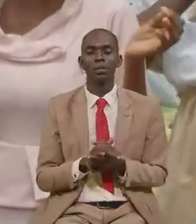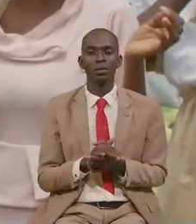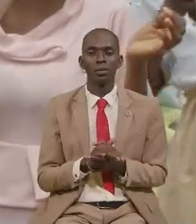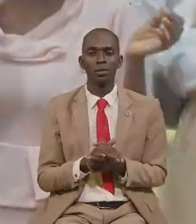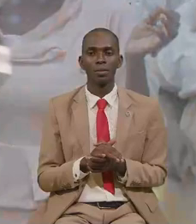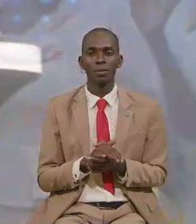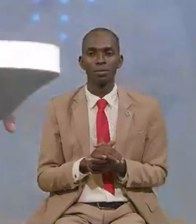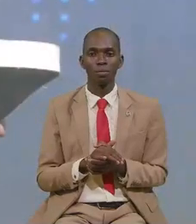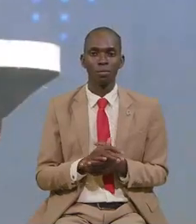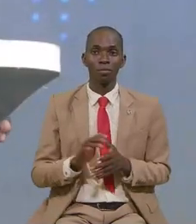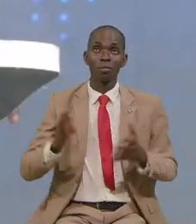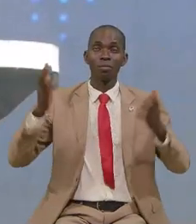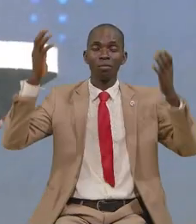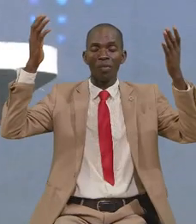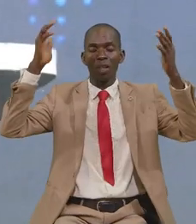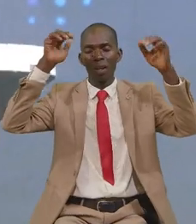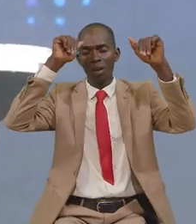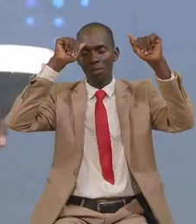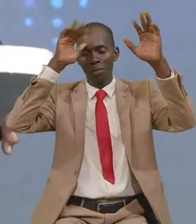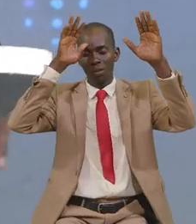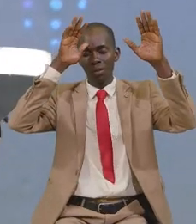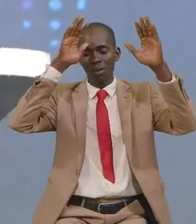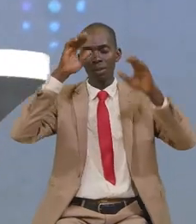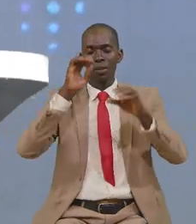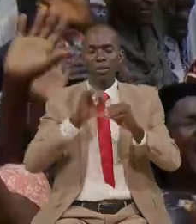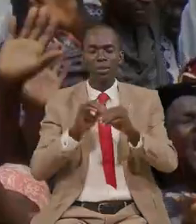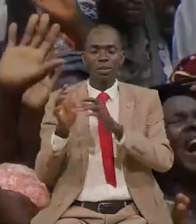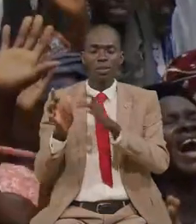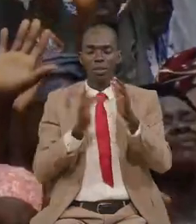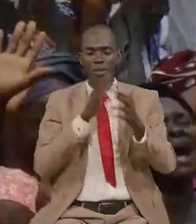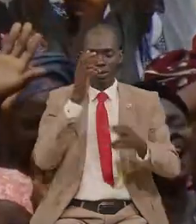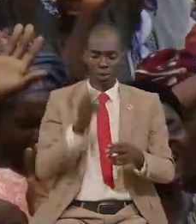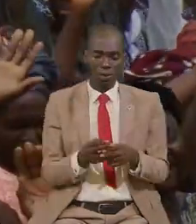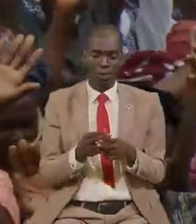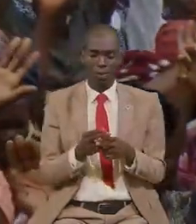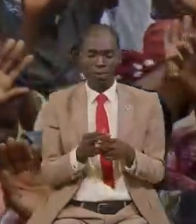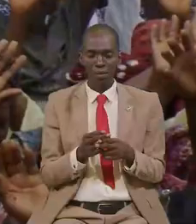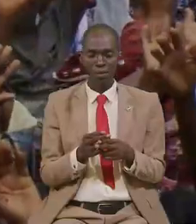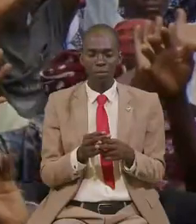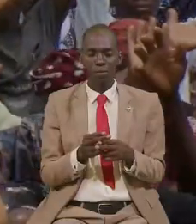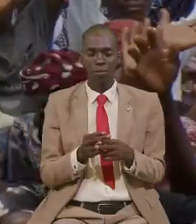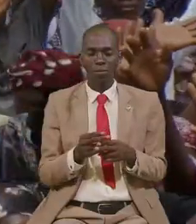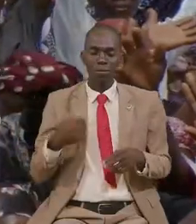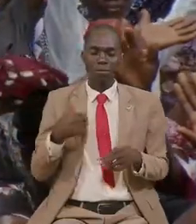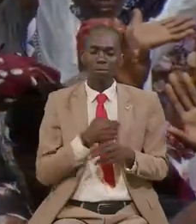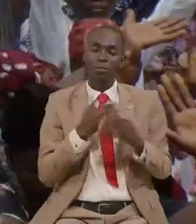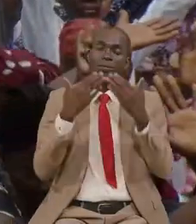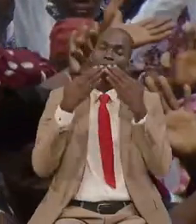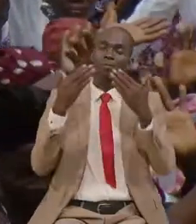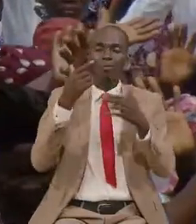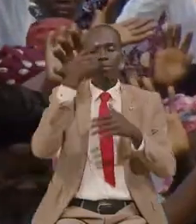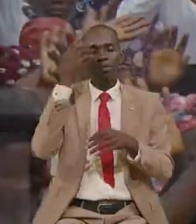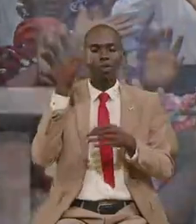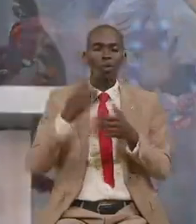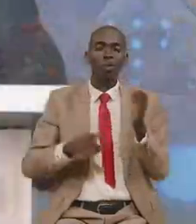Raise up that hand. Father, in Jesus' name, we thank you because of what you have